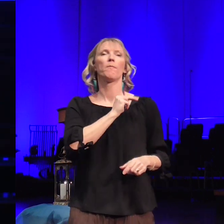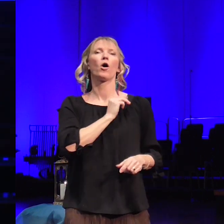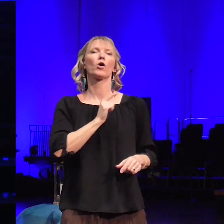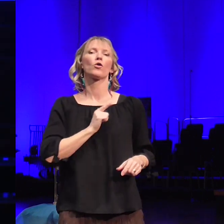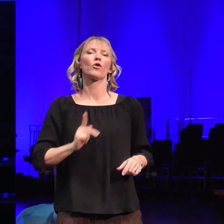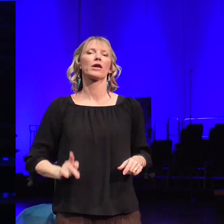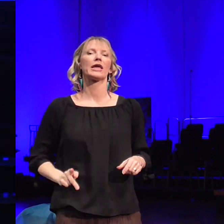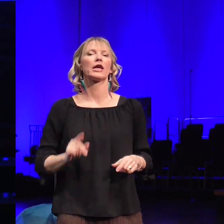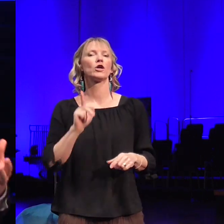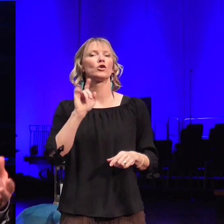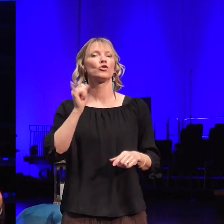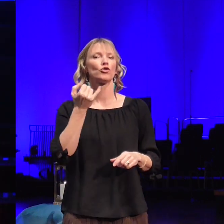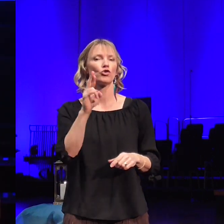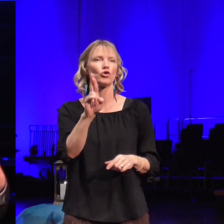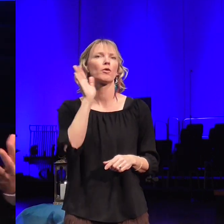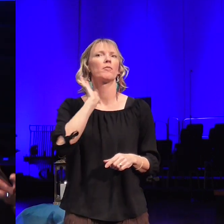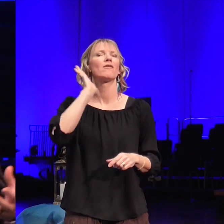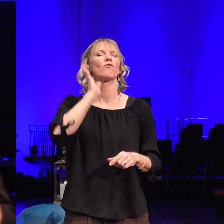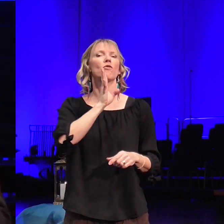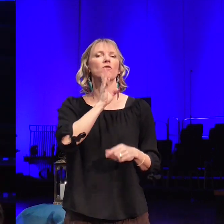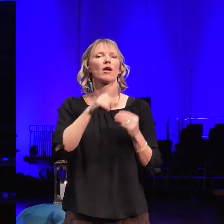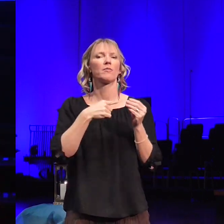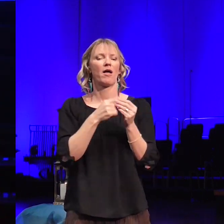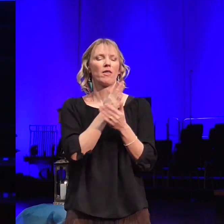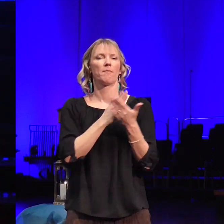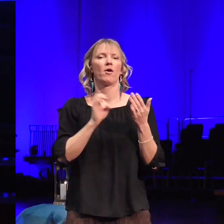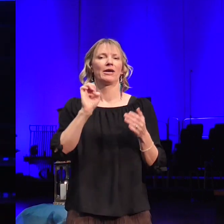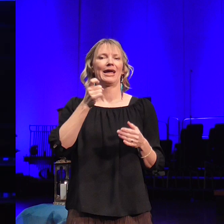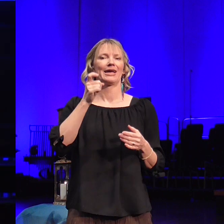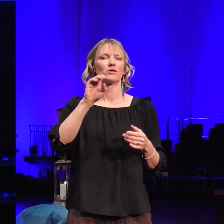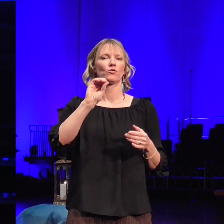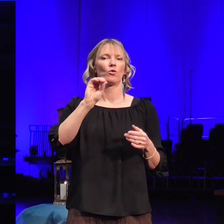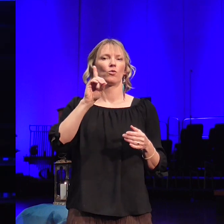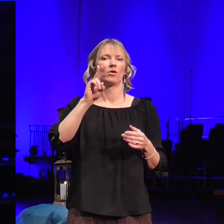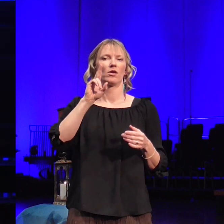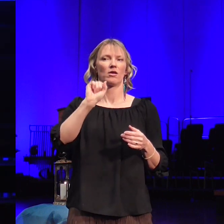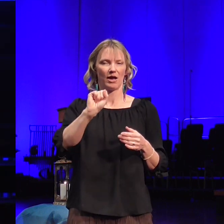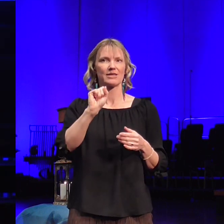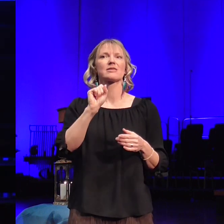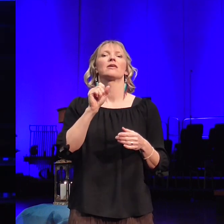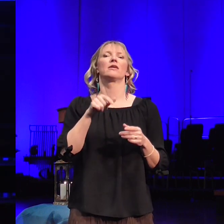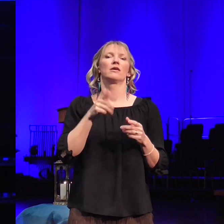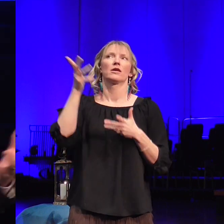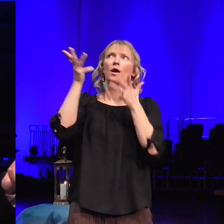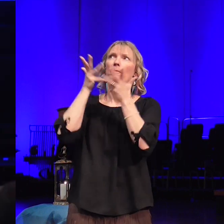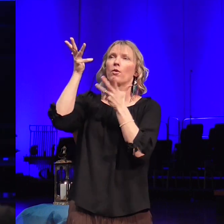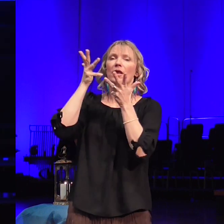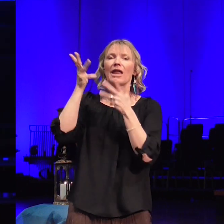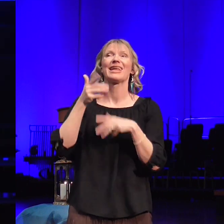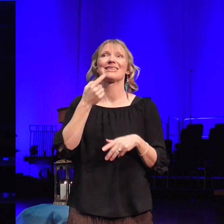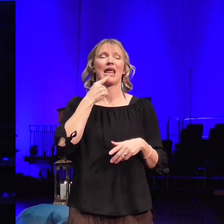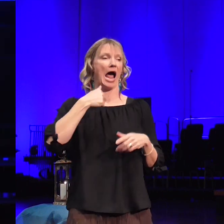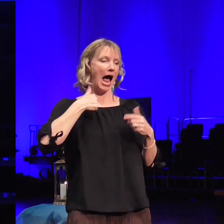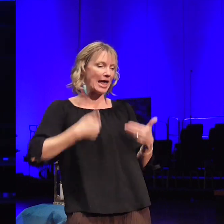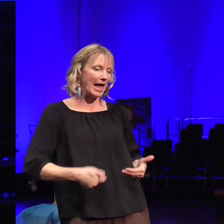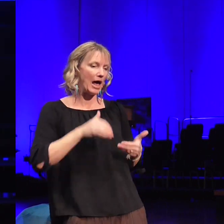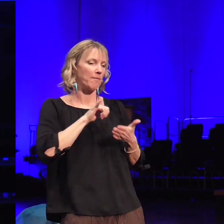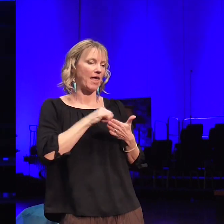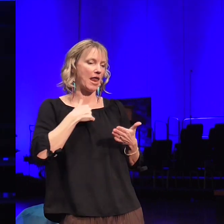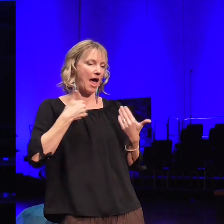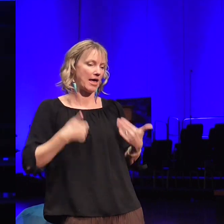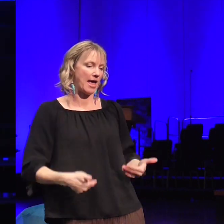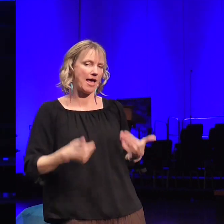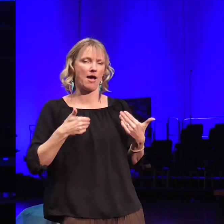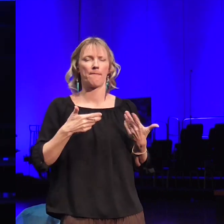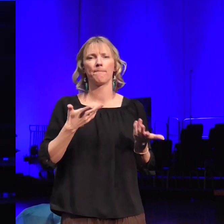to talk about that part in Exodus where Moses is communicating with Yahweh and Yahweh says, I am that I am. There's